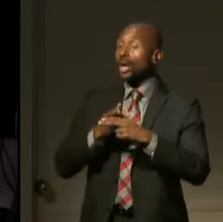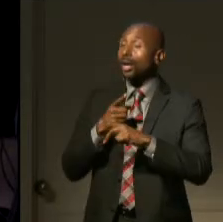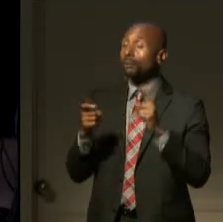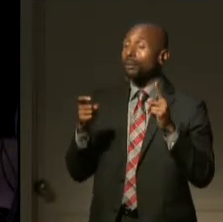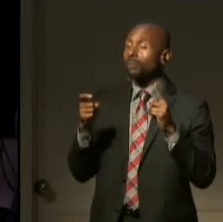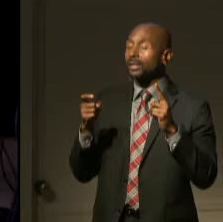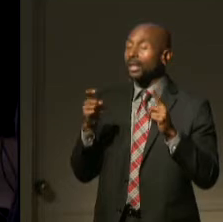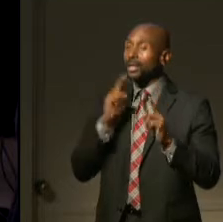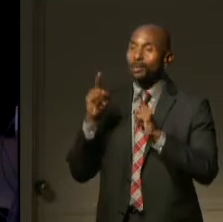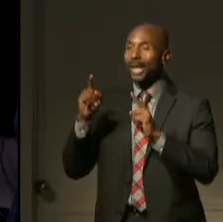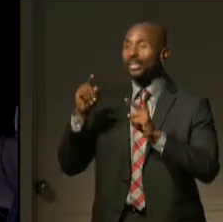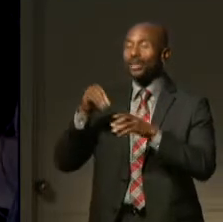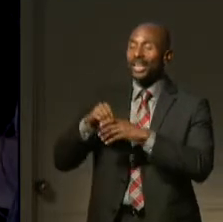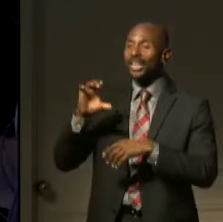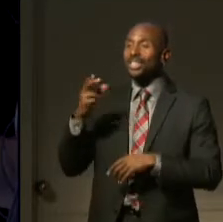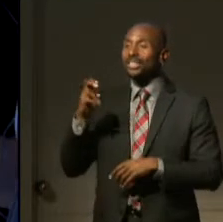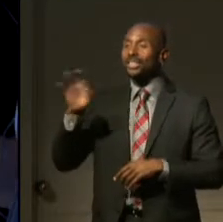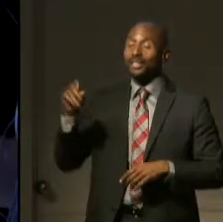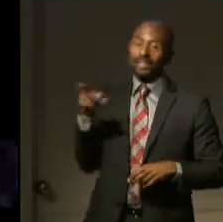commander-in-chief a gizmo into